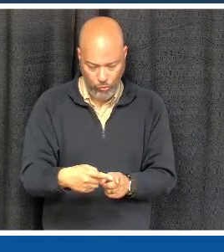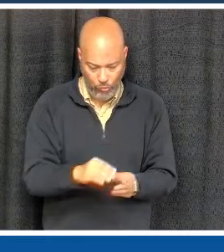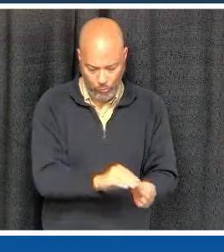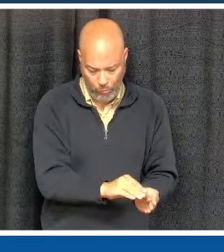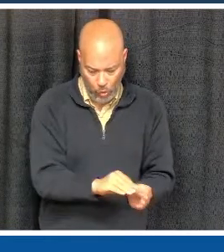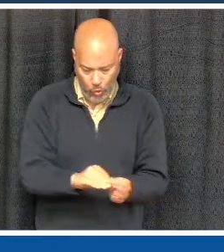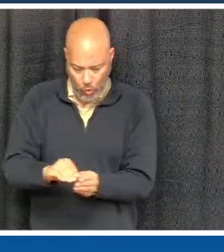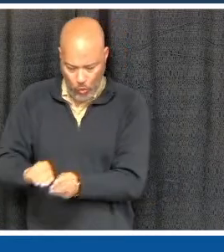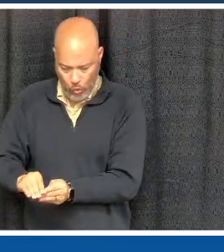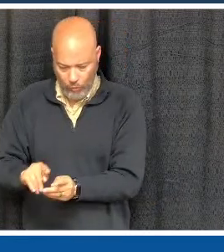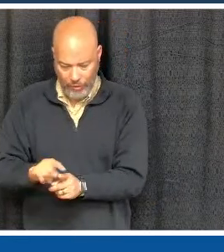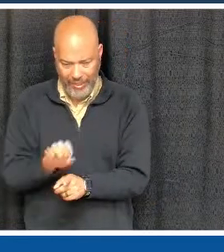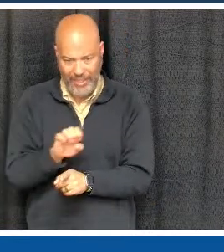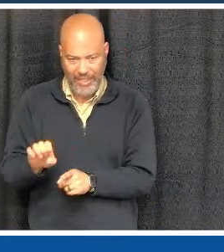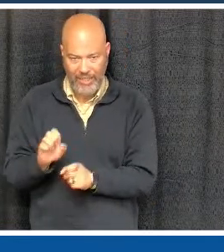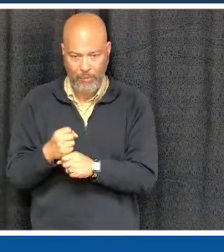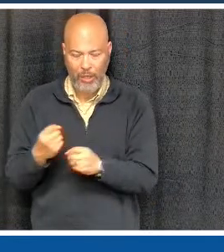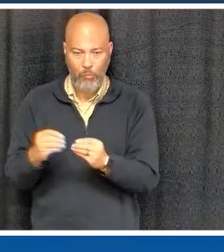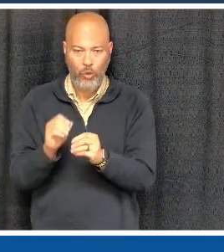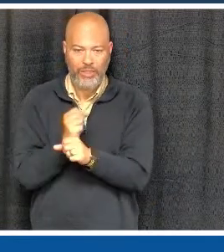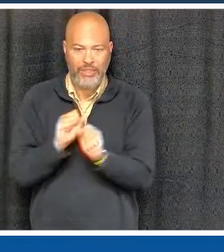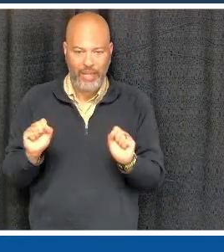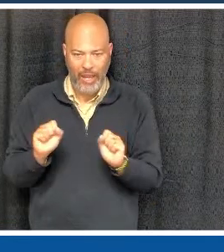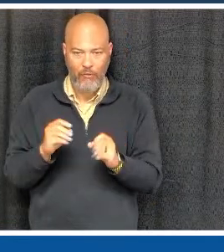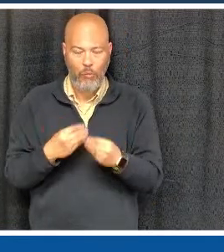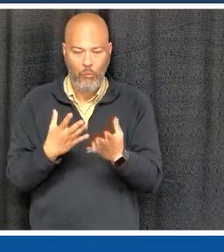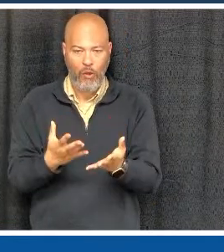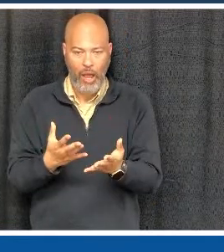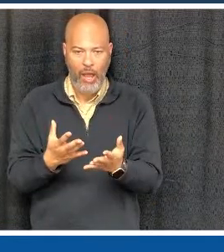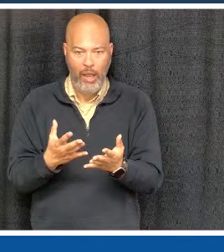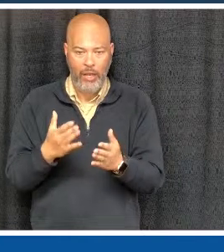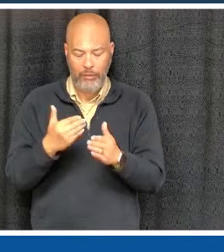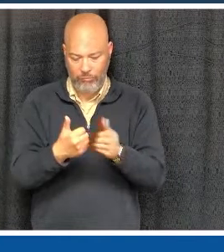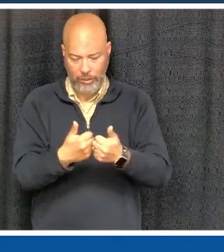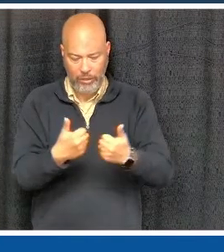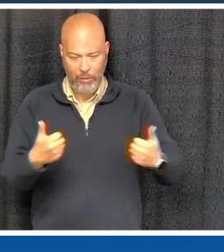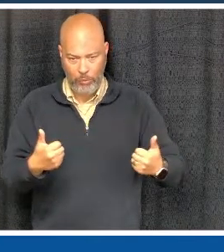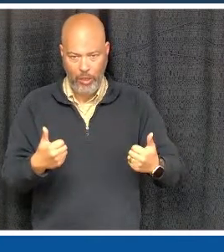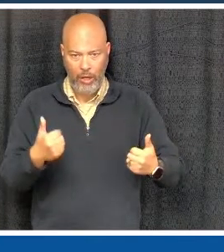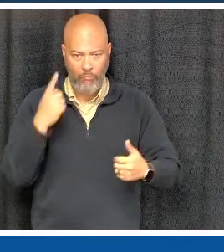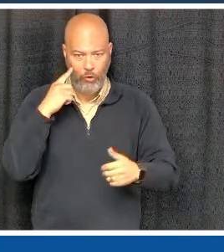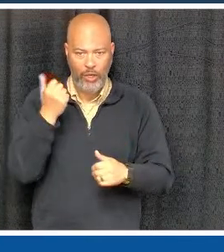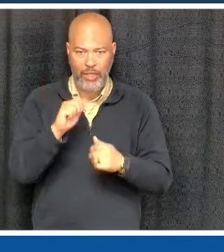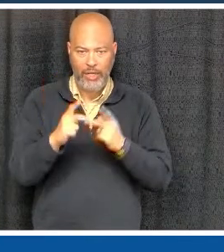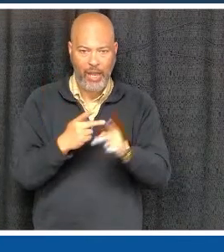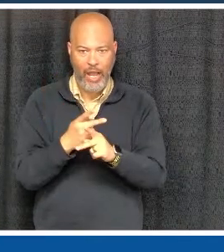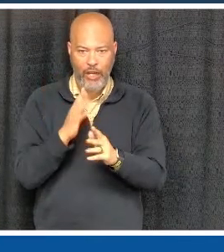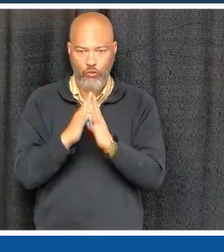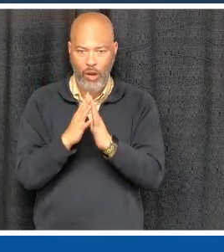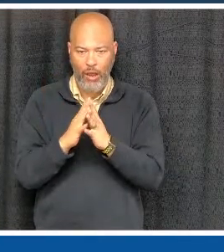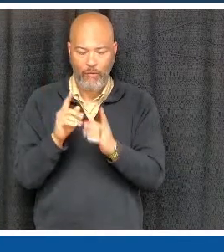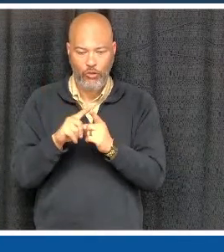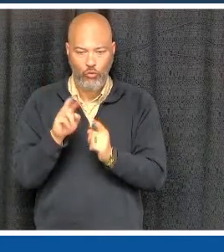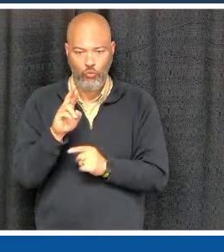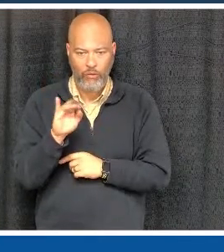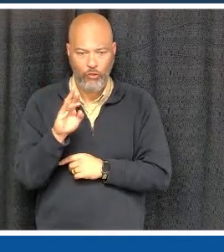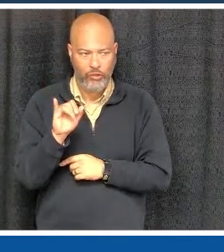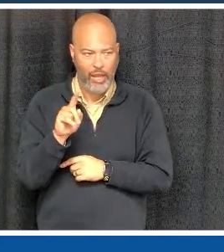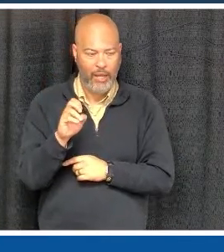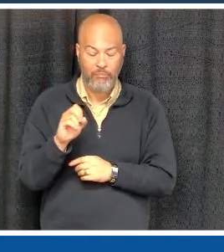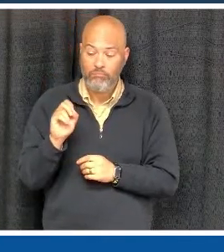moved to the east to make it much more safer and to provide queuing space for any kind of traffic leaving towards Riverside.